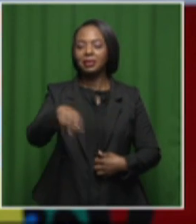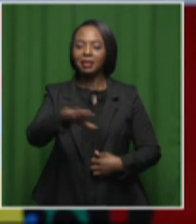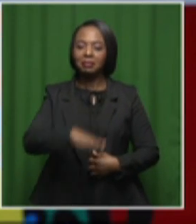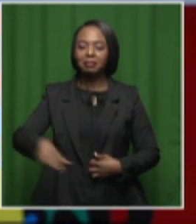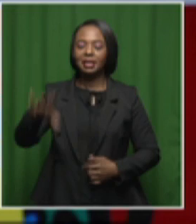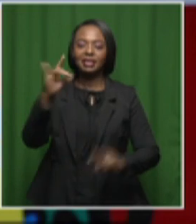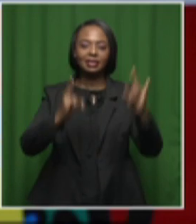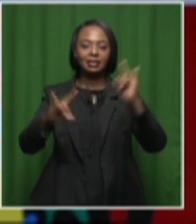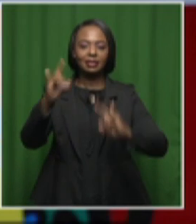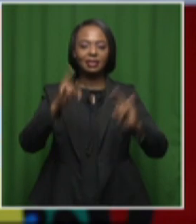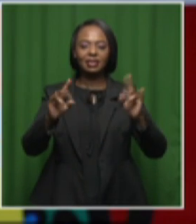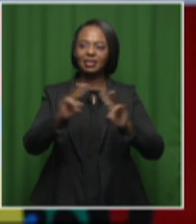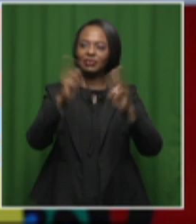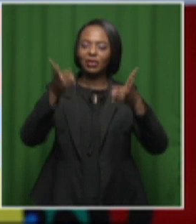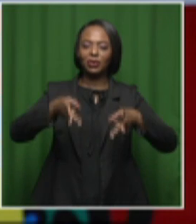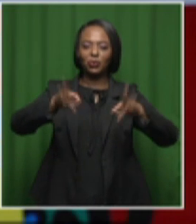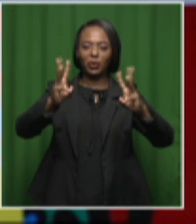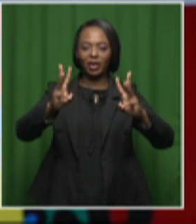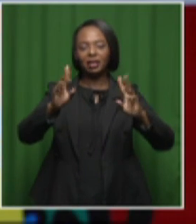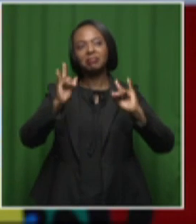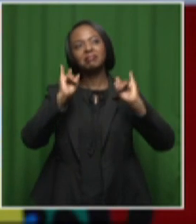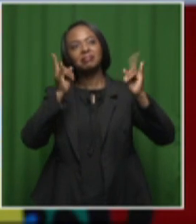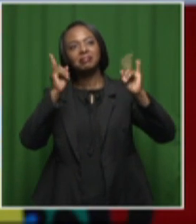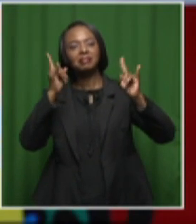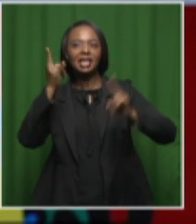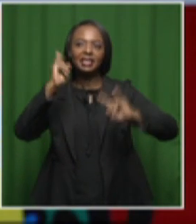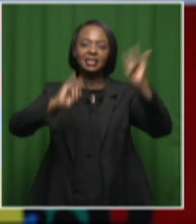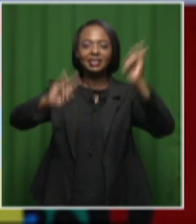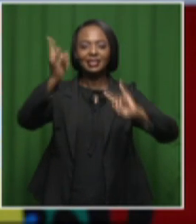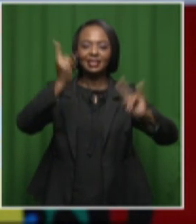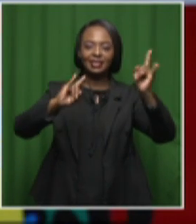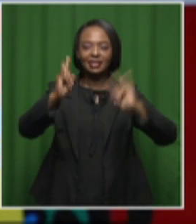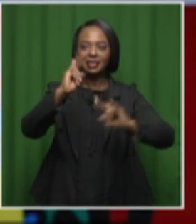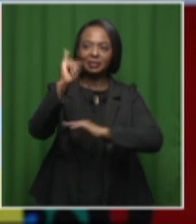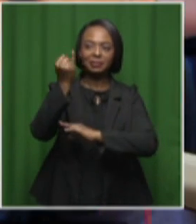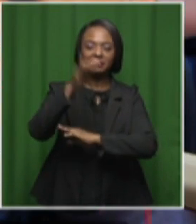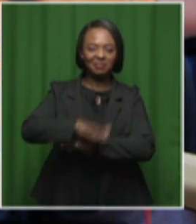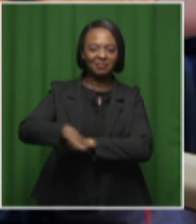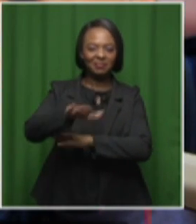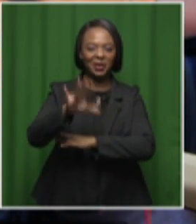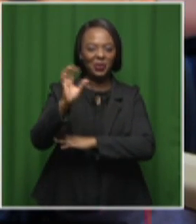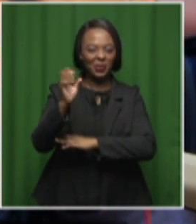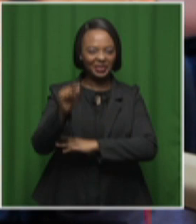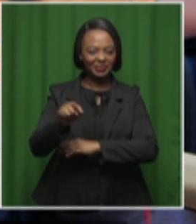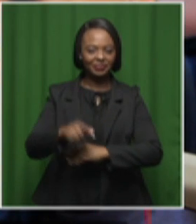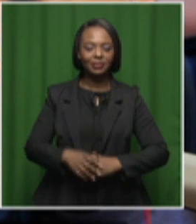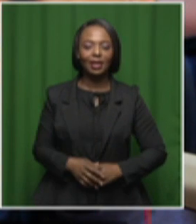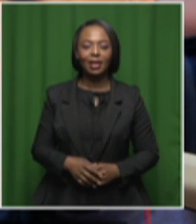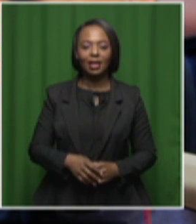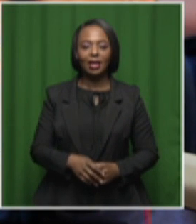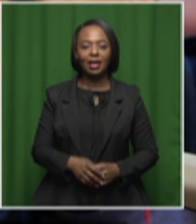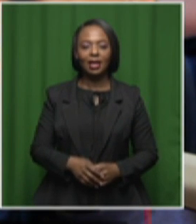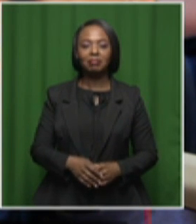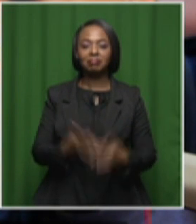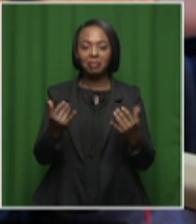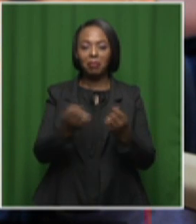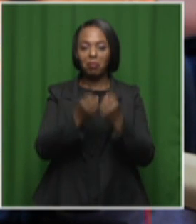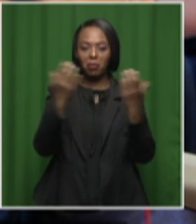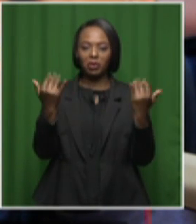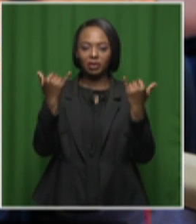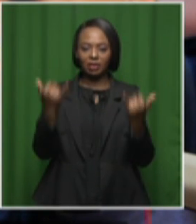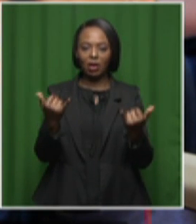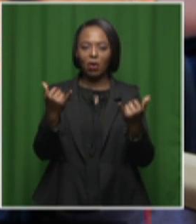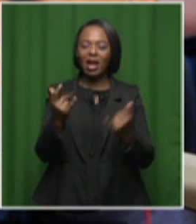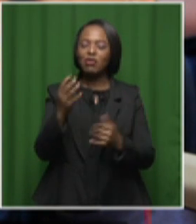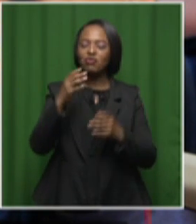a different way to see the city of gold. The city, of course, atop the richest gold deposits in